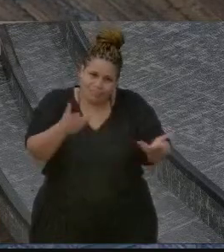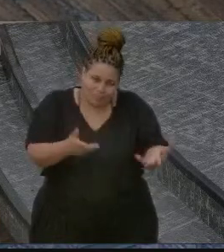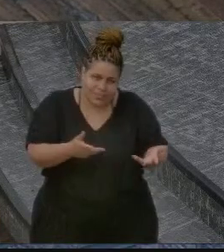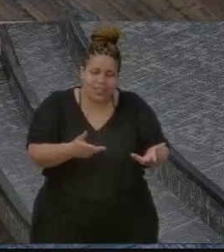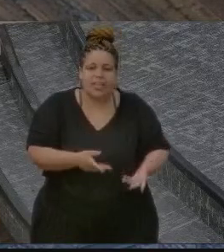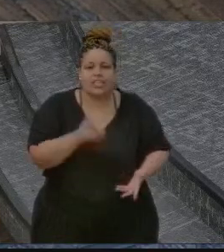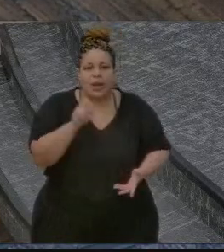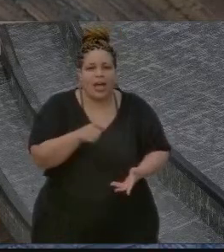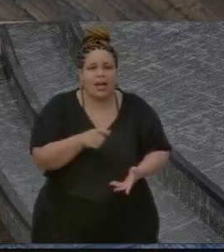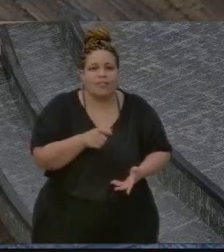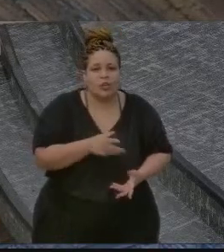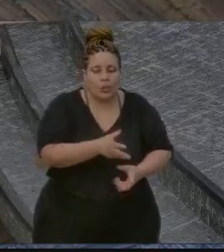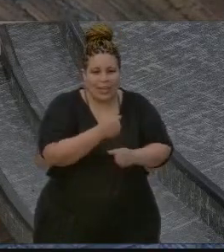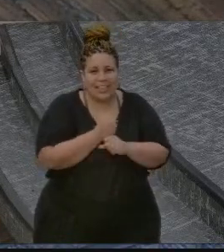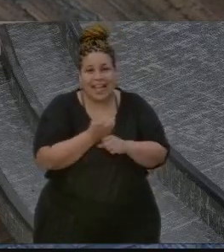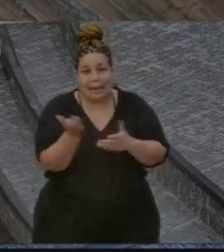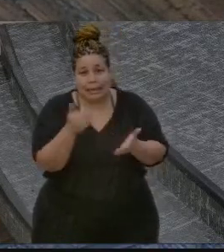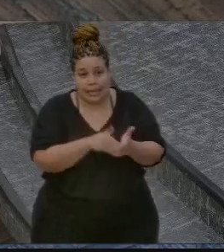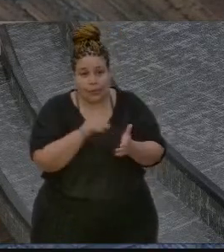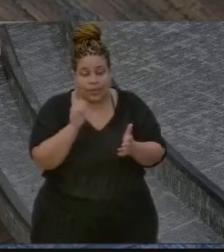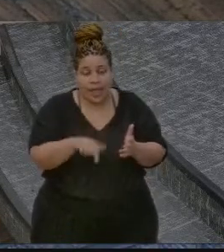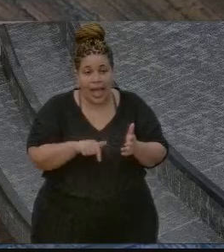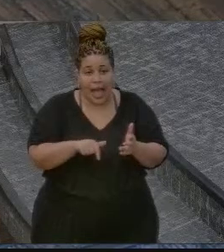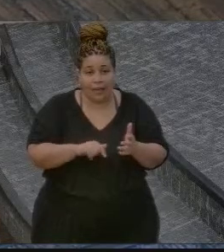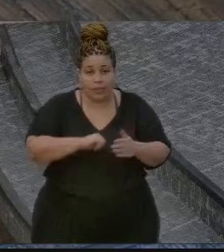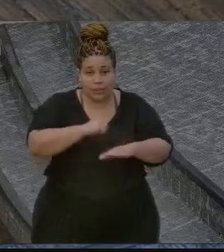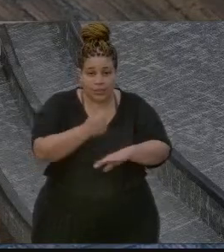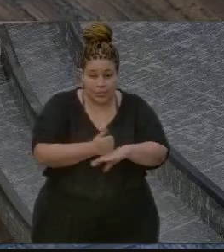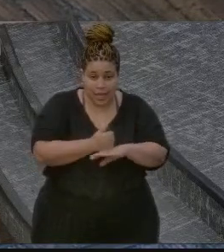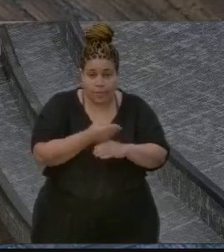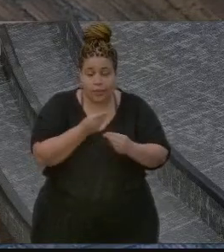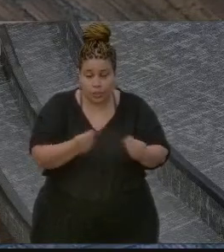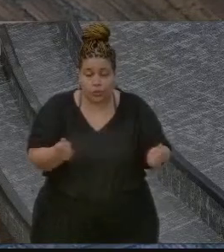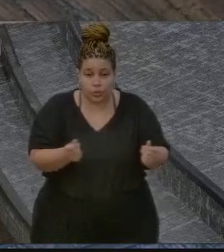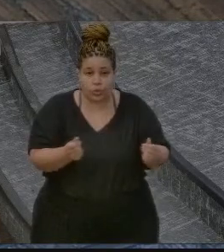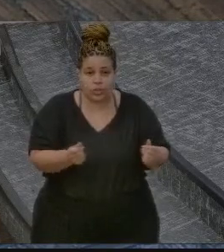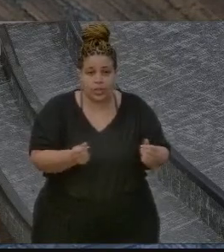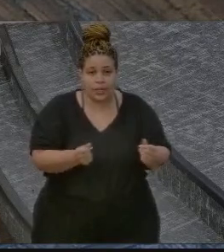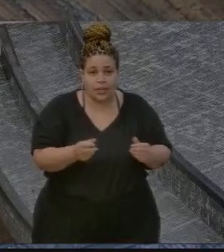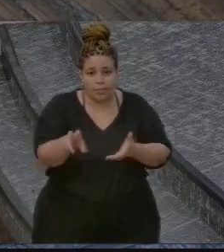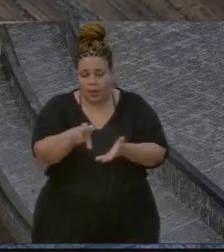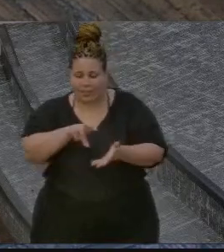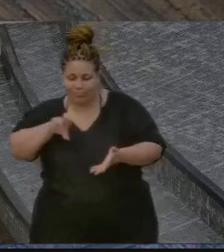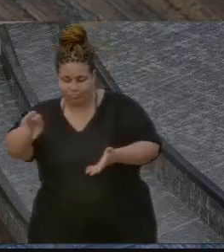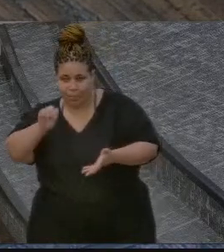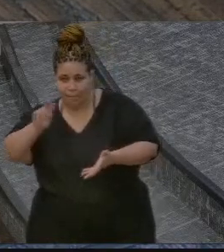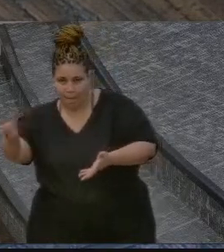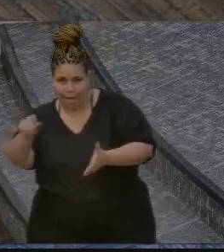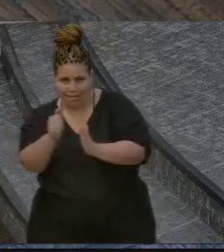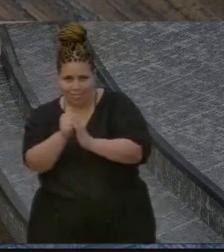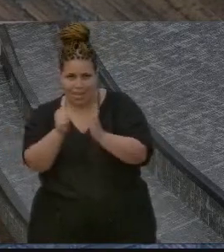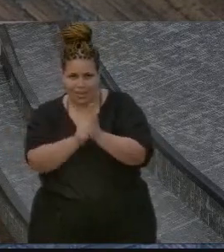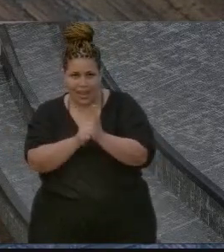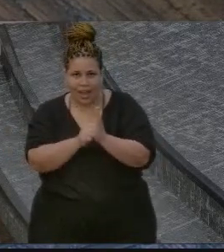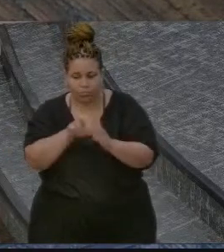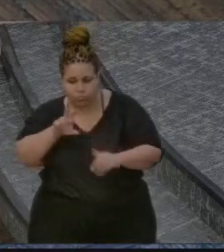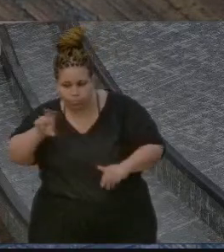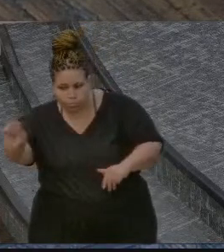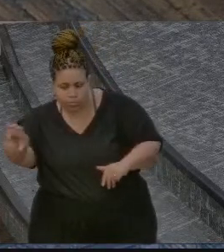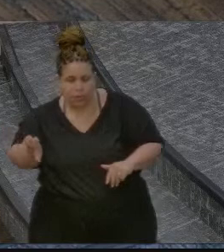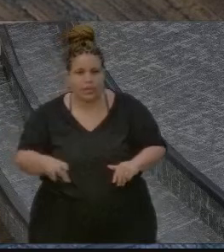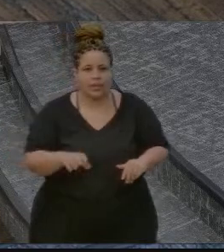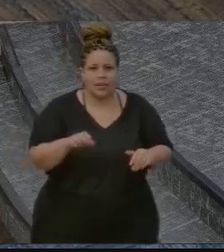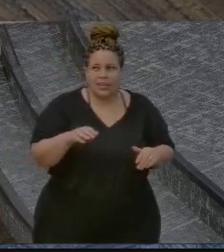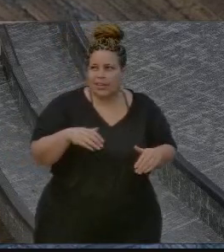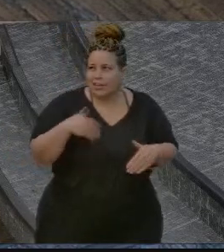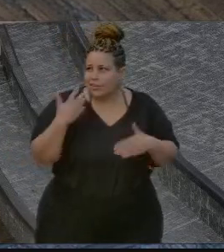a resolution to put it back in our account, ask DOE to put it back in our account. So it's kind of looking out, 2, 3,